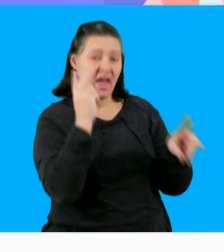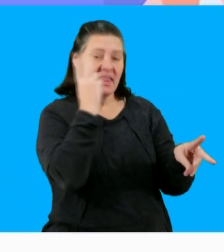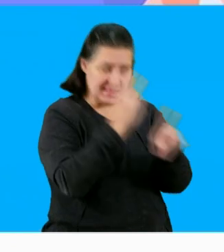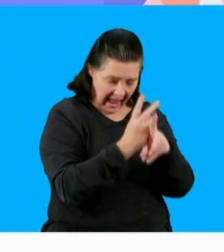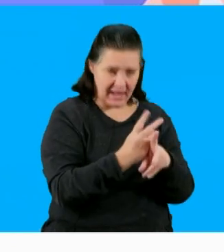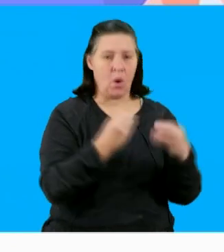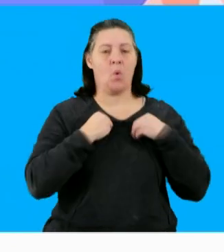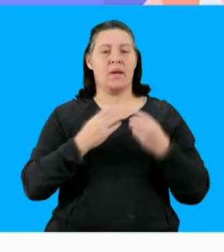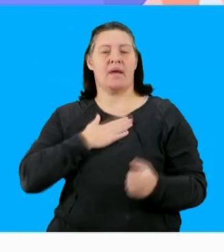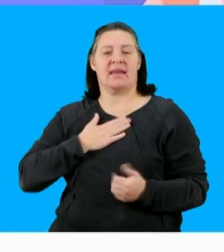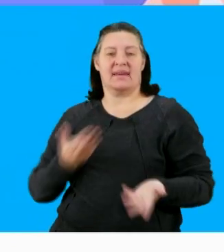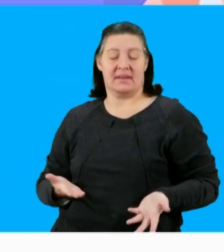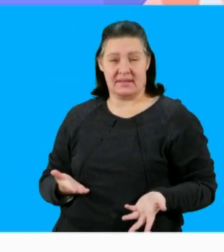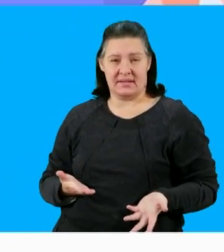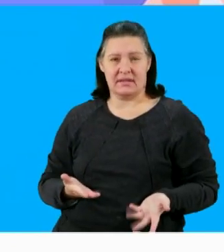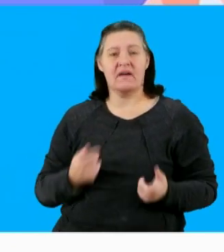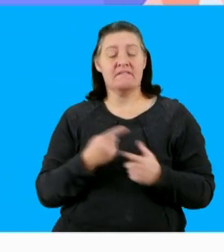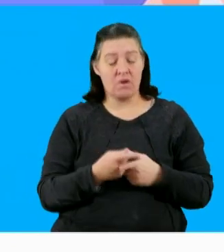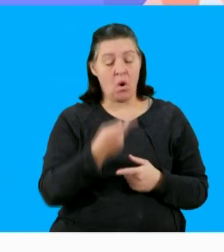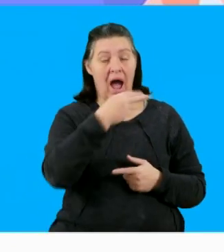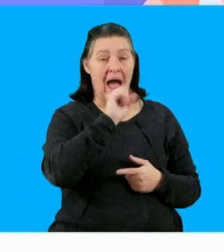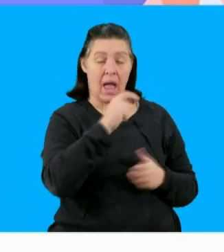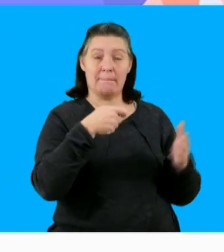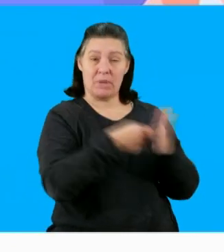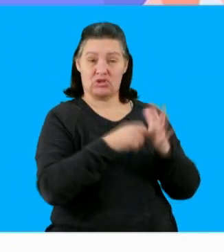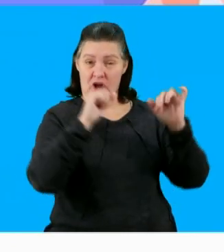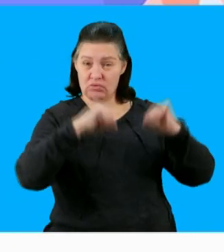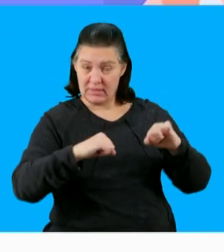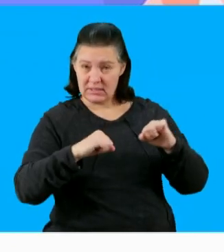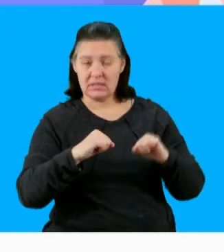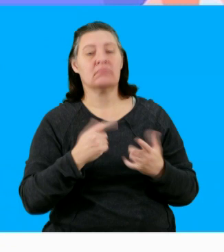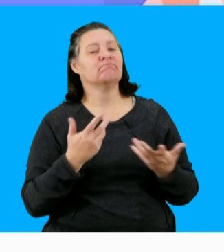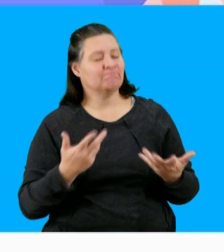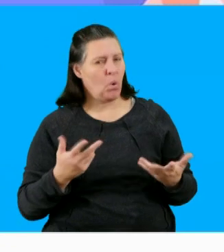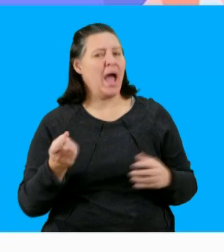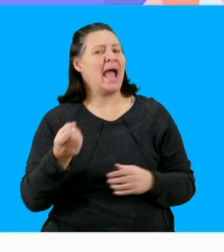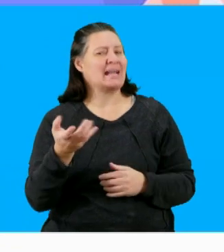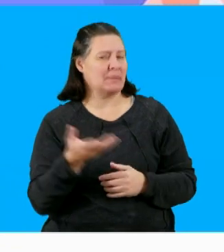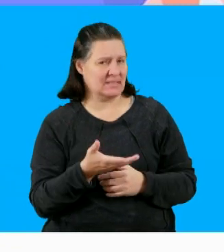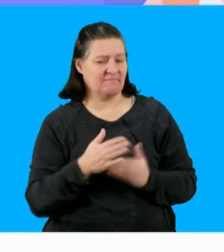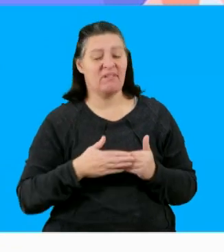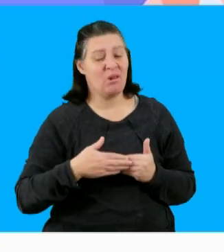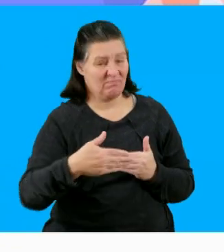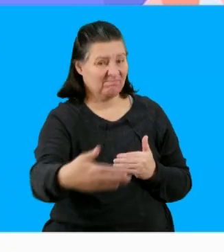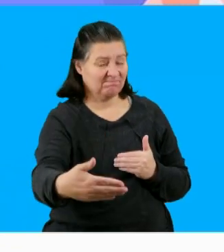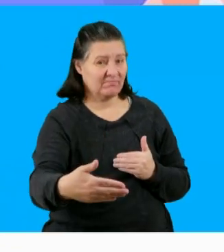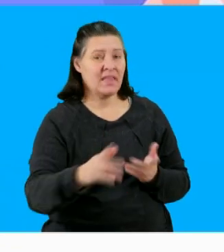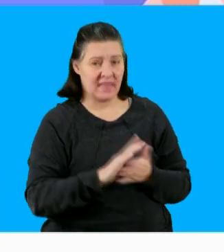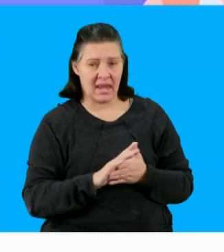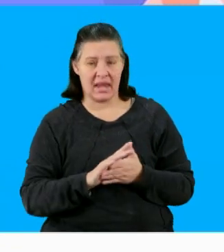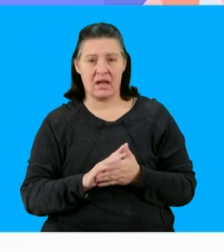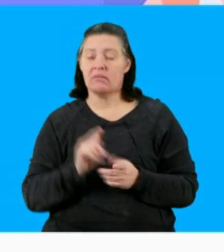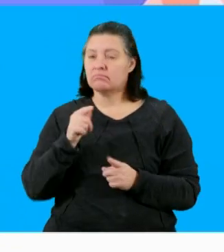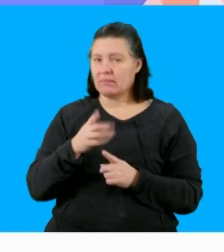made? And also important is that with hire purchase agreements, usually it proves to be more expensive in the long run